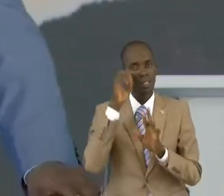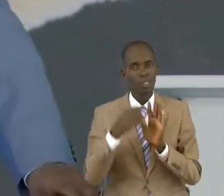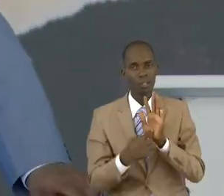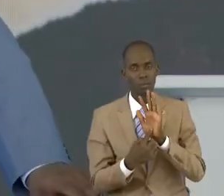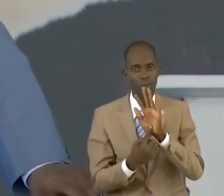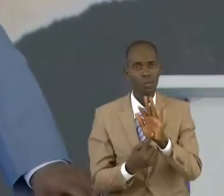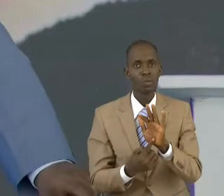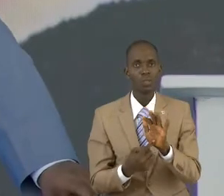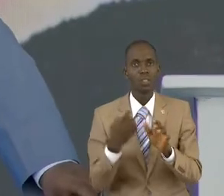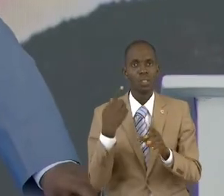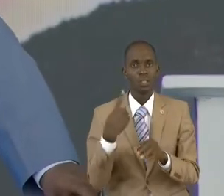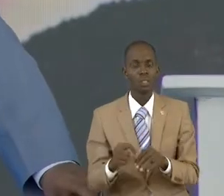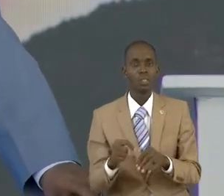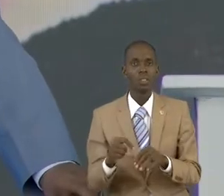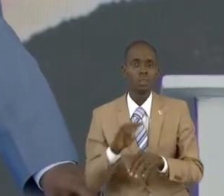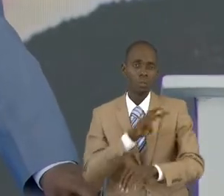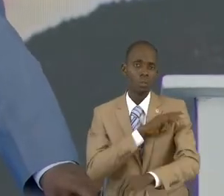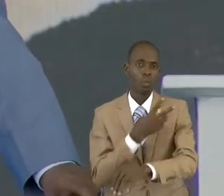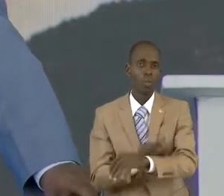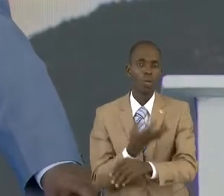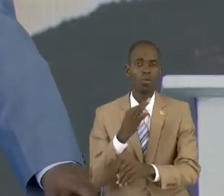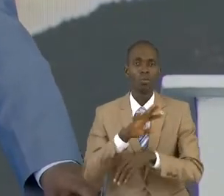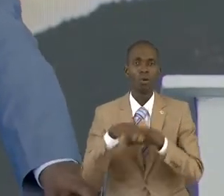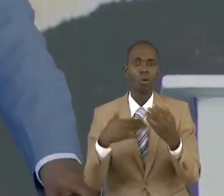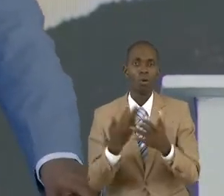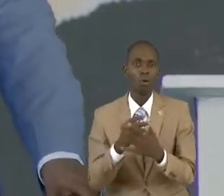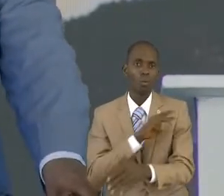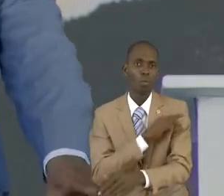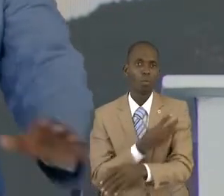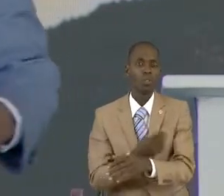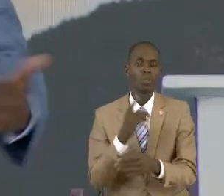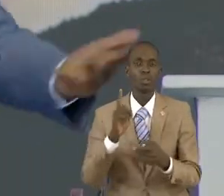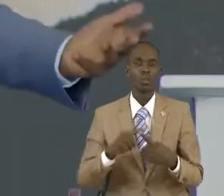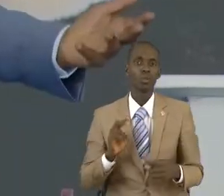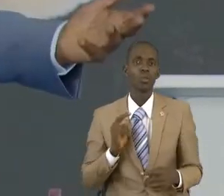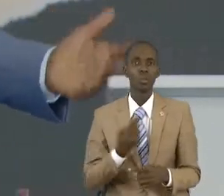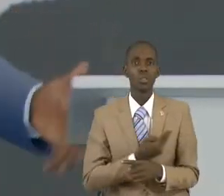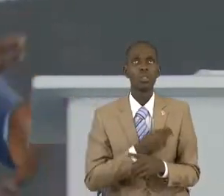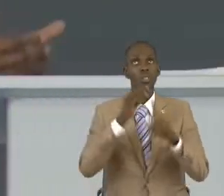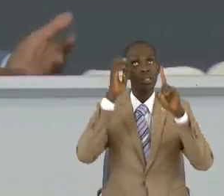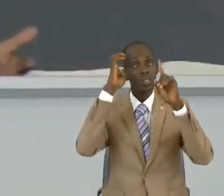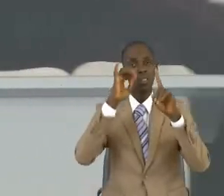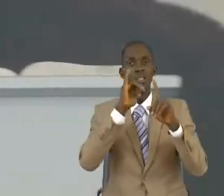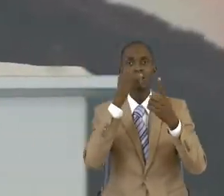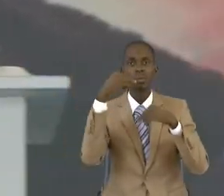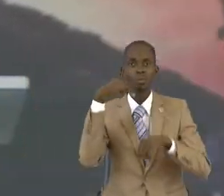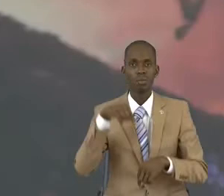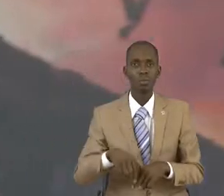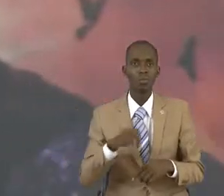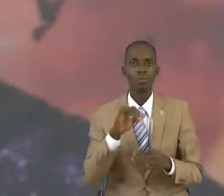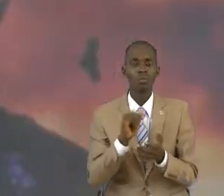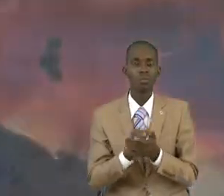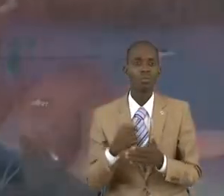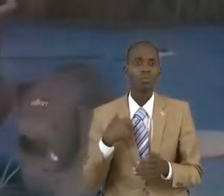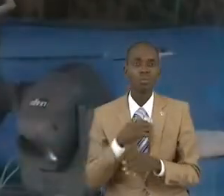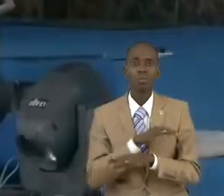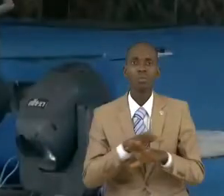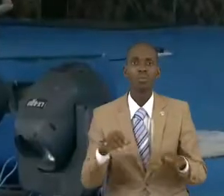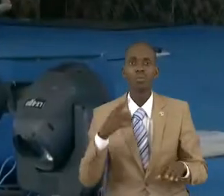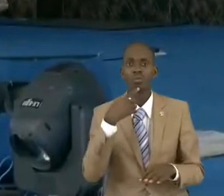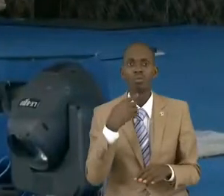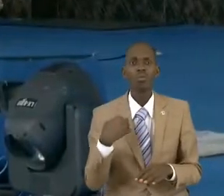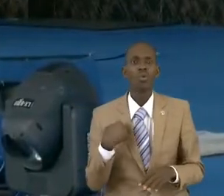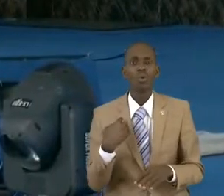might of the Almighty unto us. Is come down so that we don't have to say, who will go up